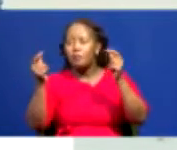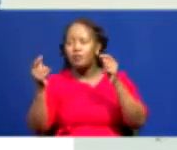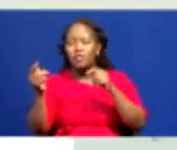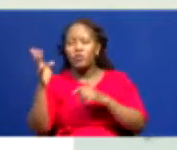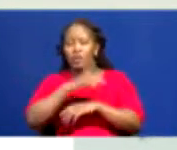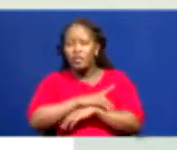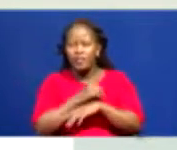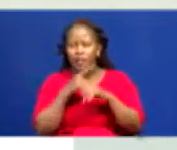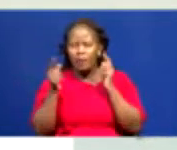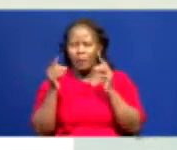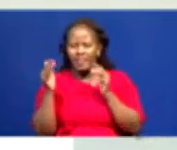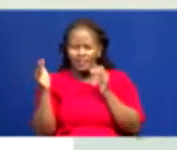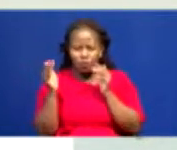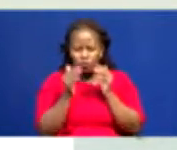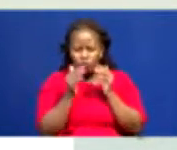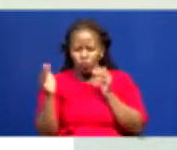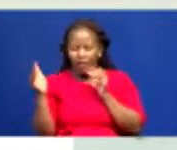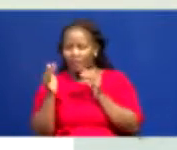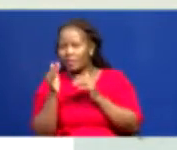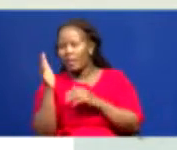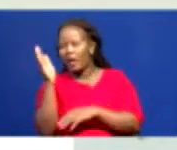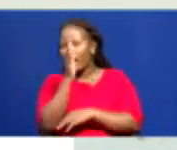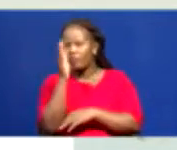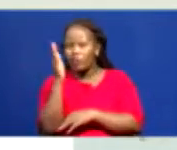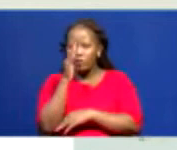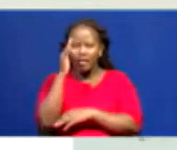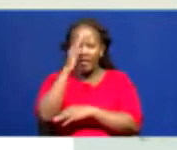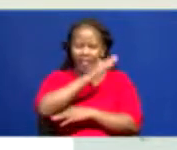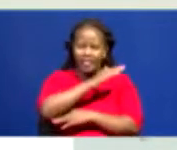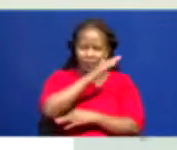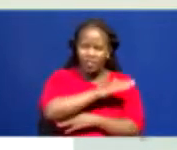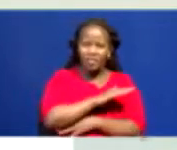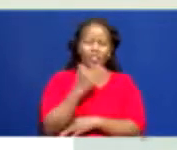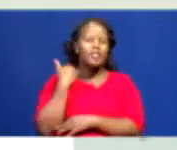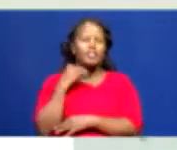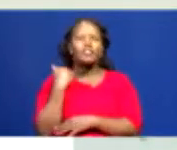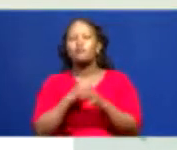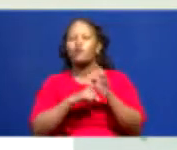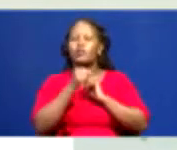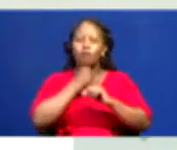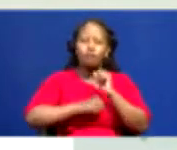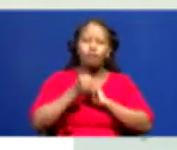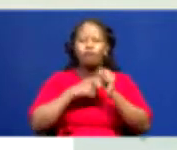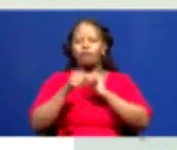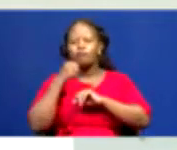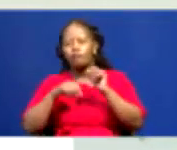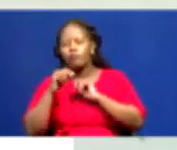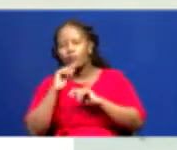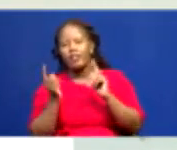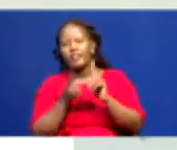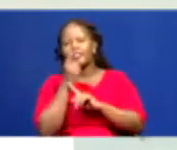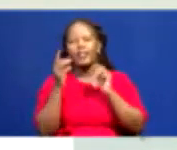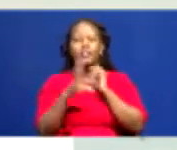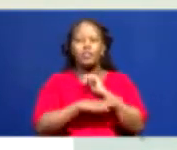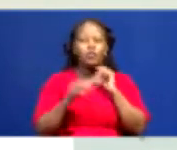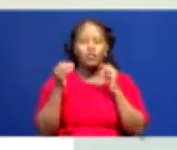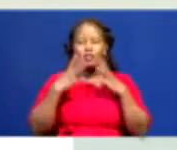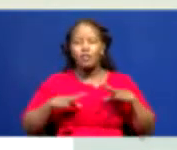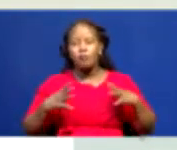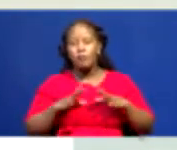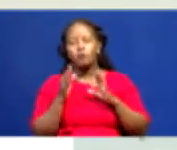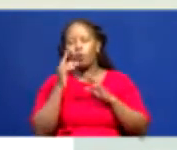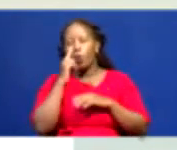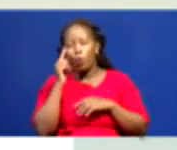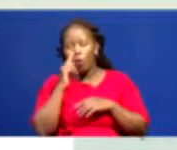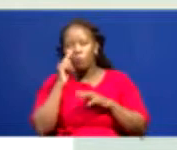towards afternoon and evening that criminal elements take over and they start robbing people in estates. So